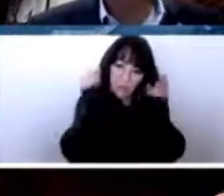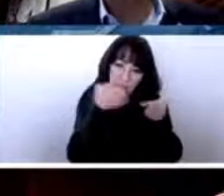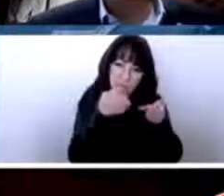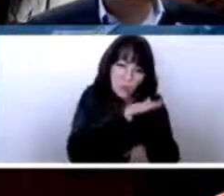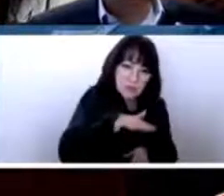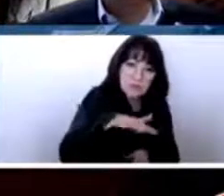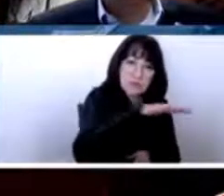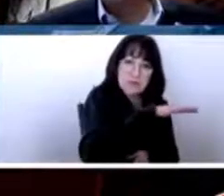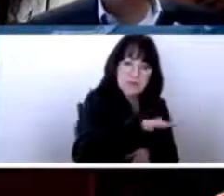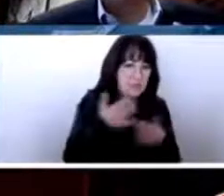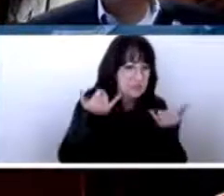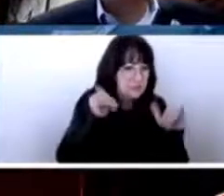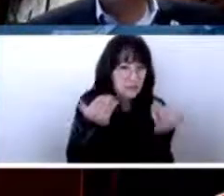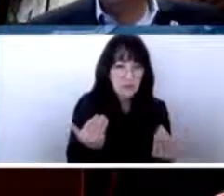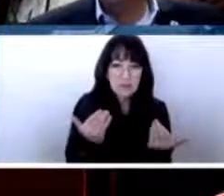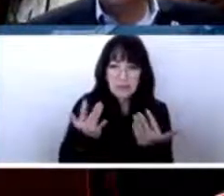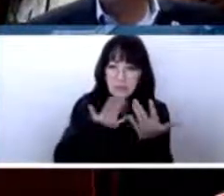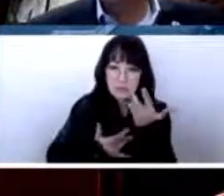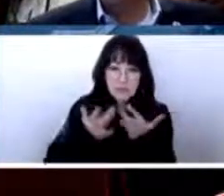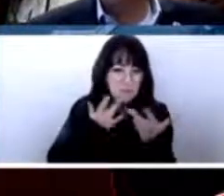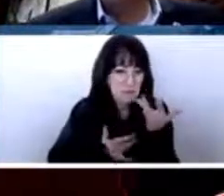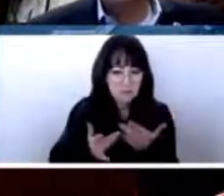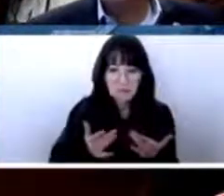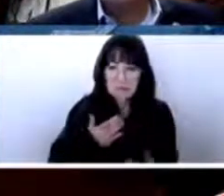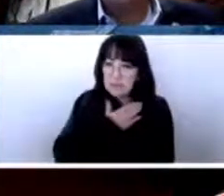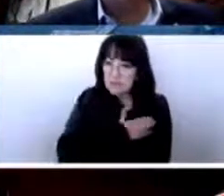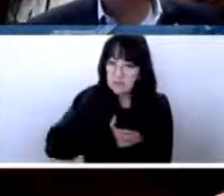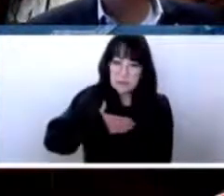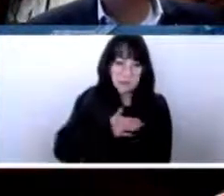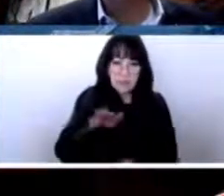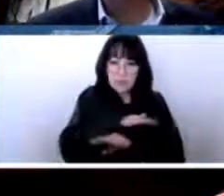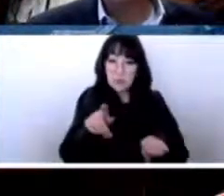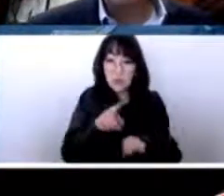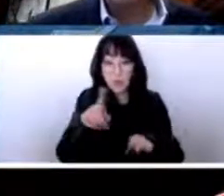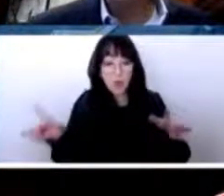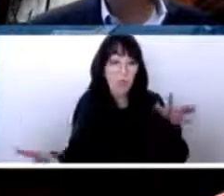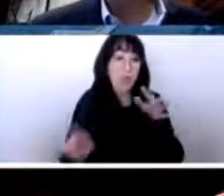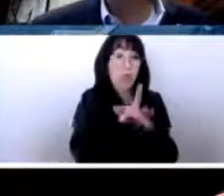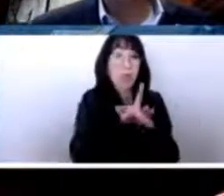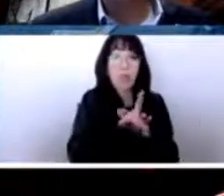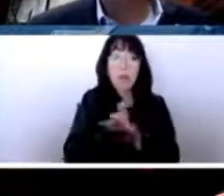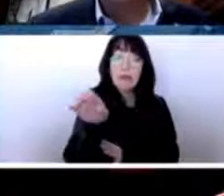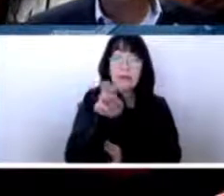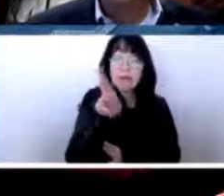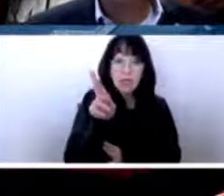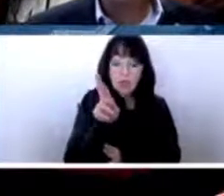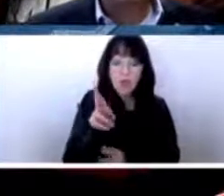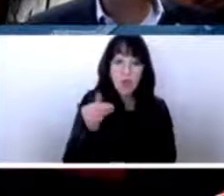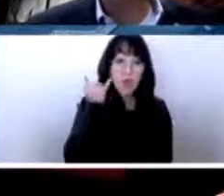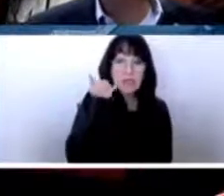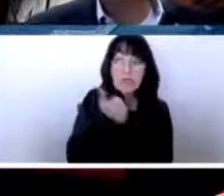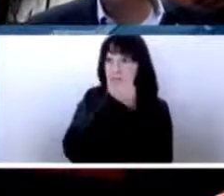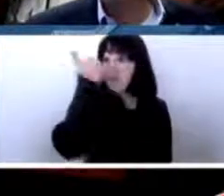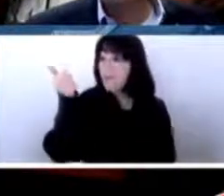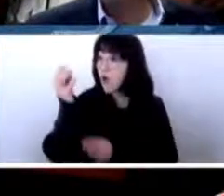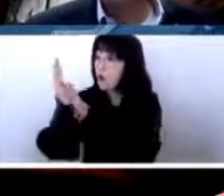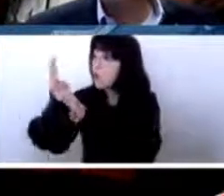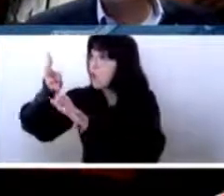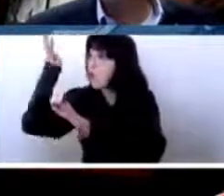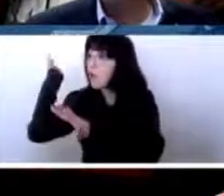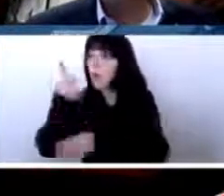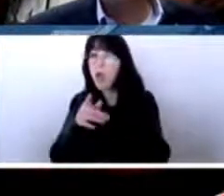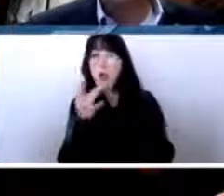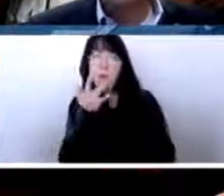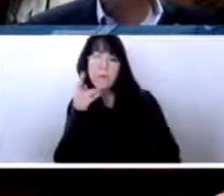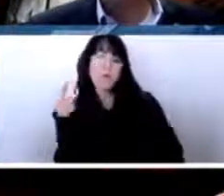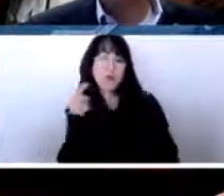like I said, the ER cannot be your first stop for a COVID test. If there's a long line somewhere else, if you need to get a test to get